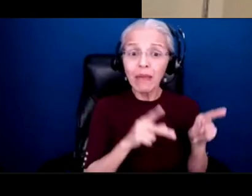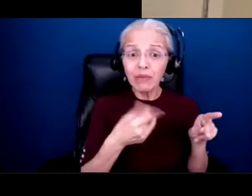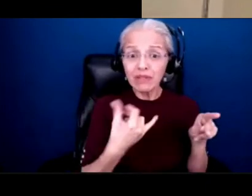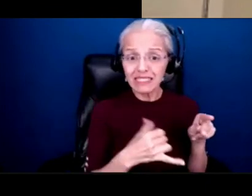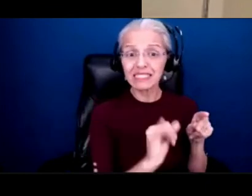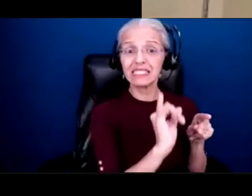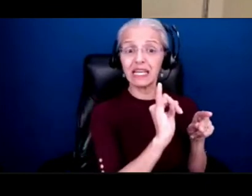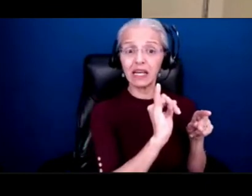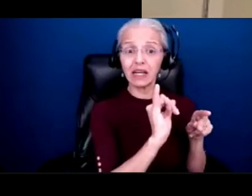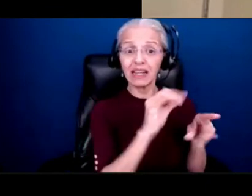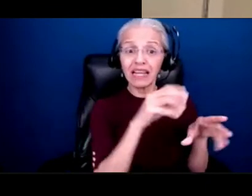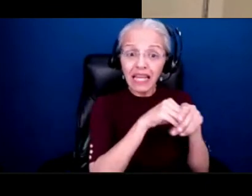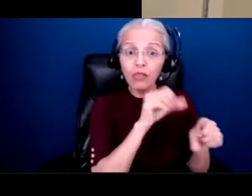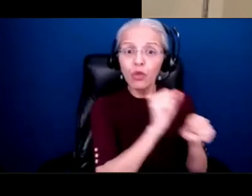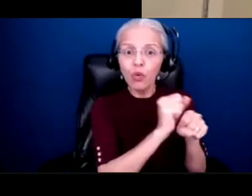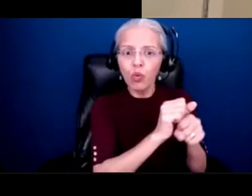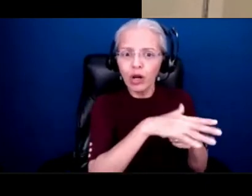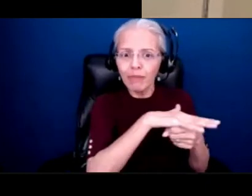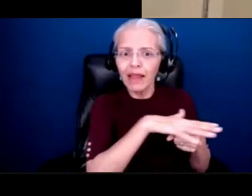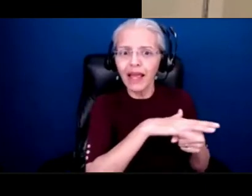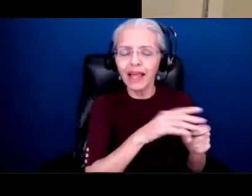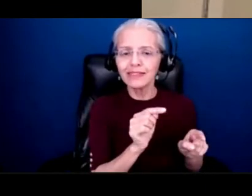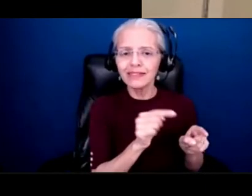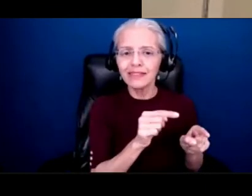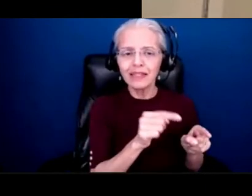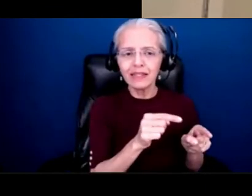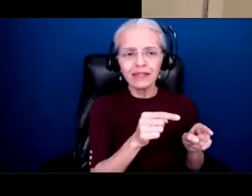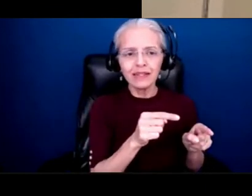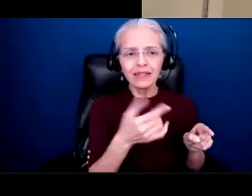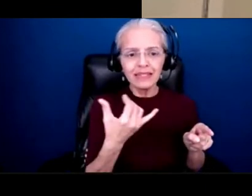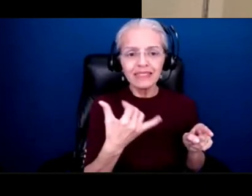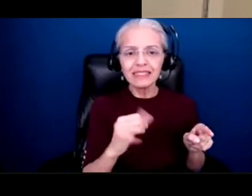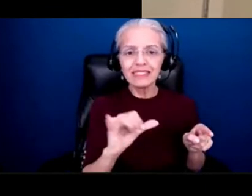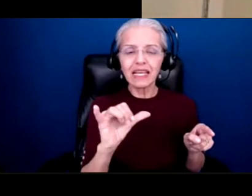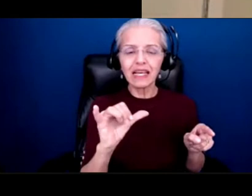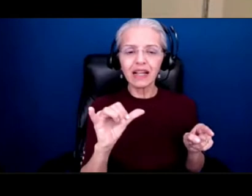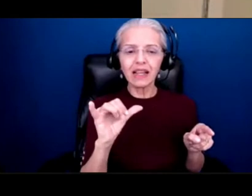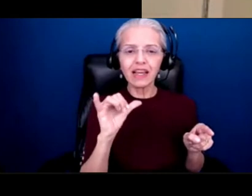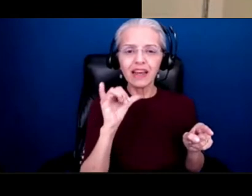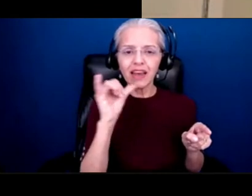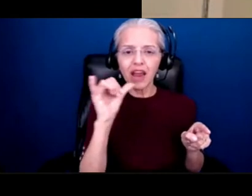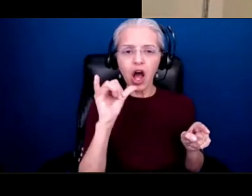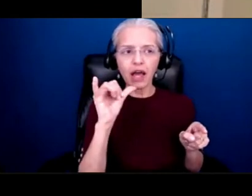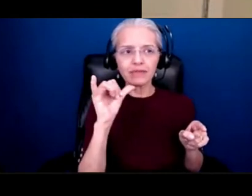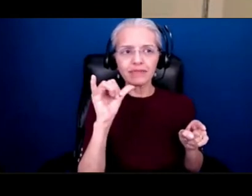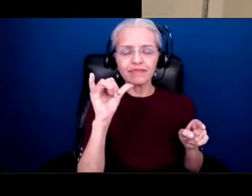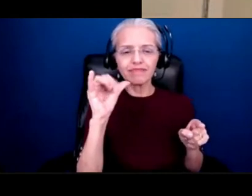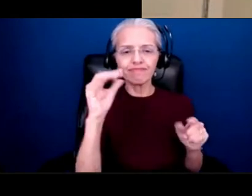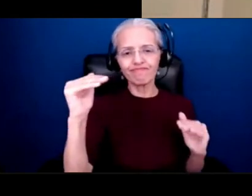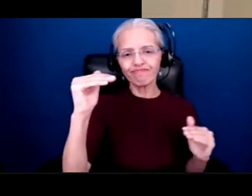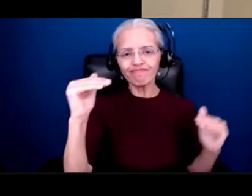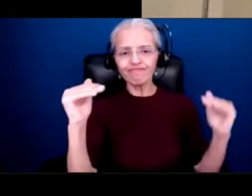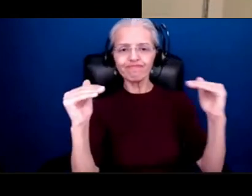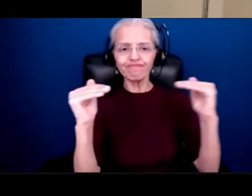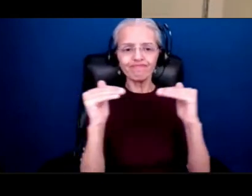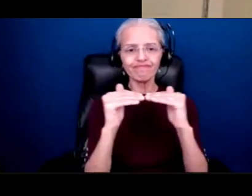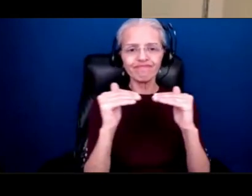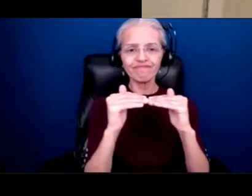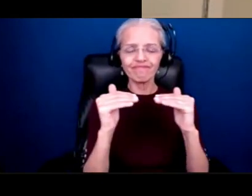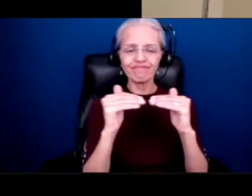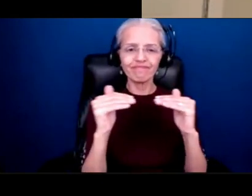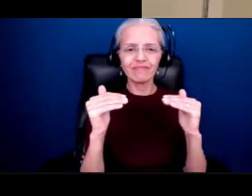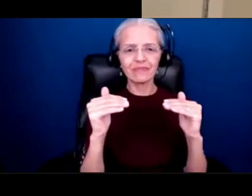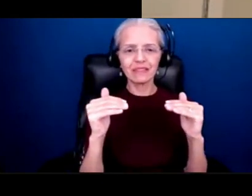in the workplace that are still, you know, seen as any special